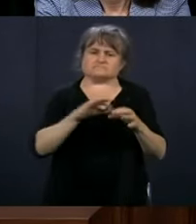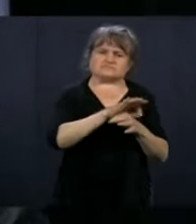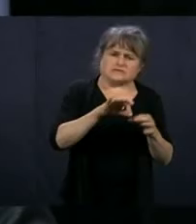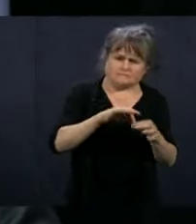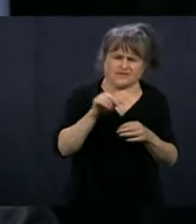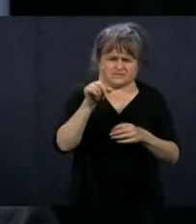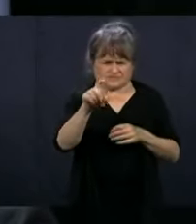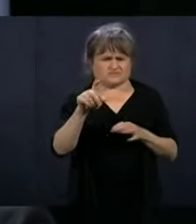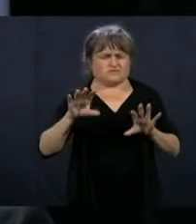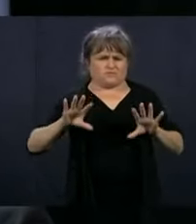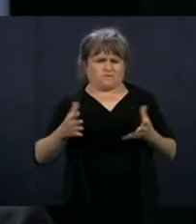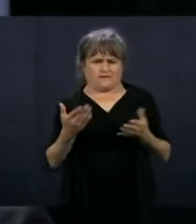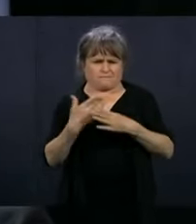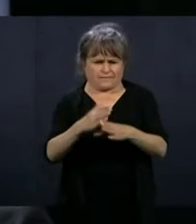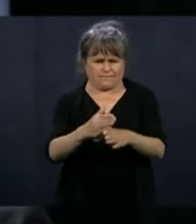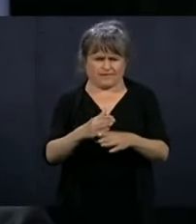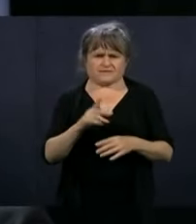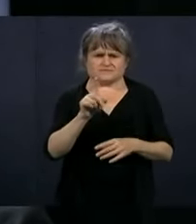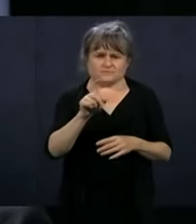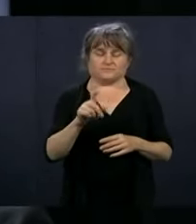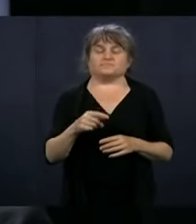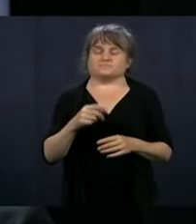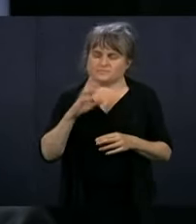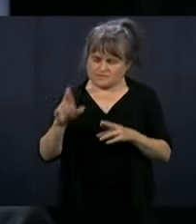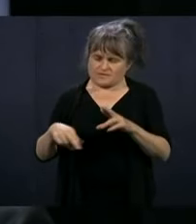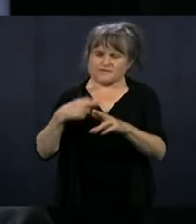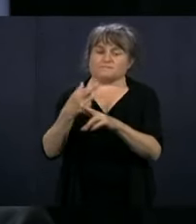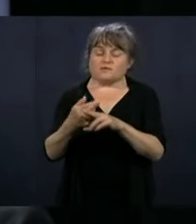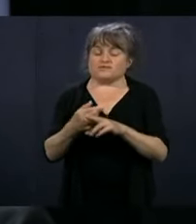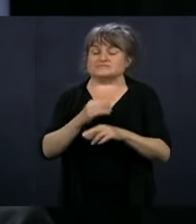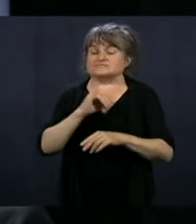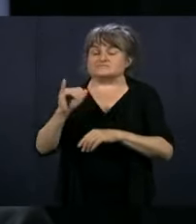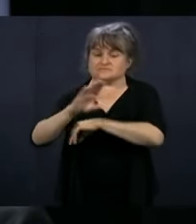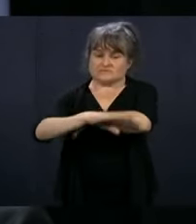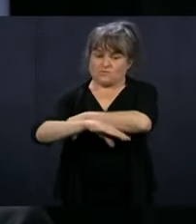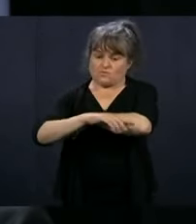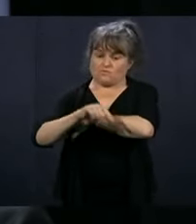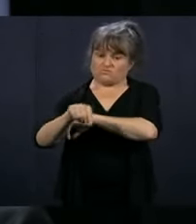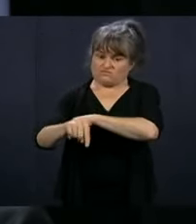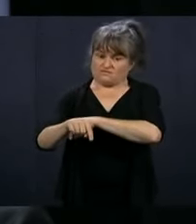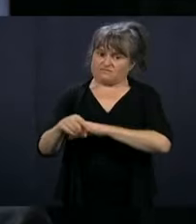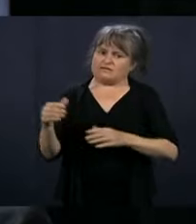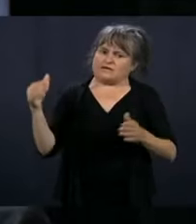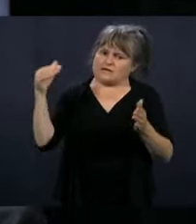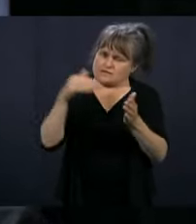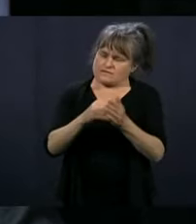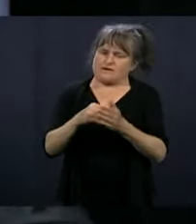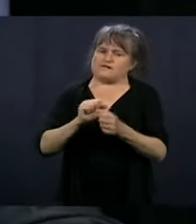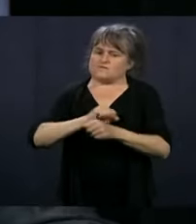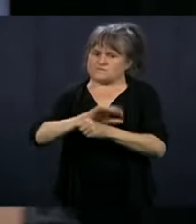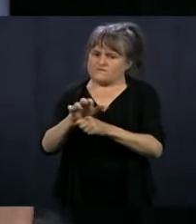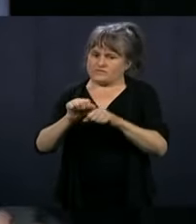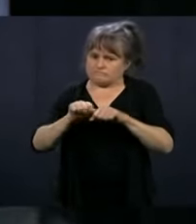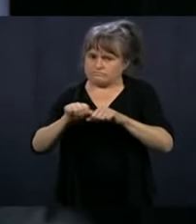For the equipment, I think that if it arrives this fall, we'll be pretty independent in Quebec.